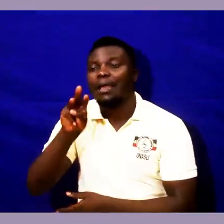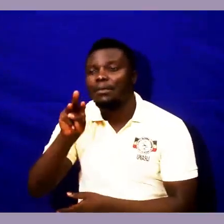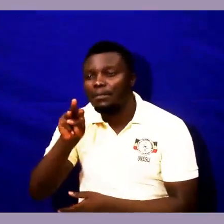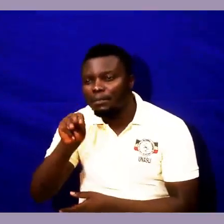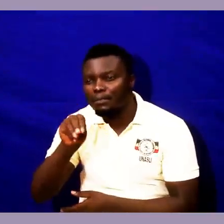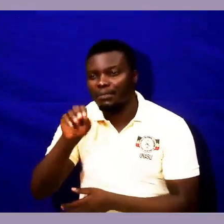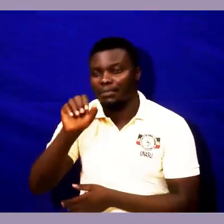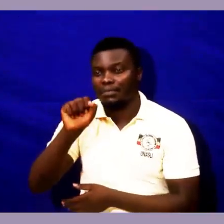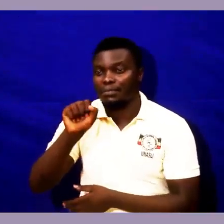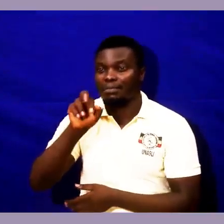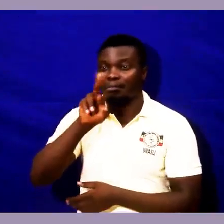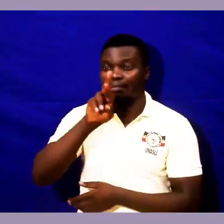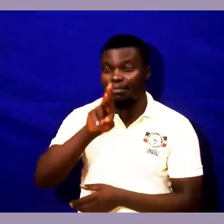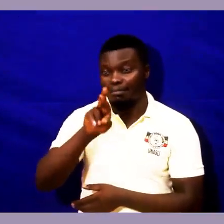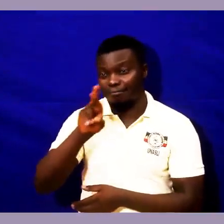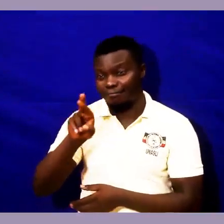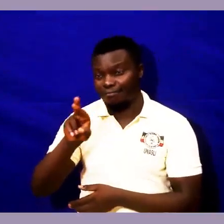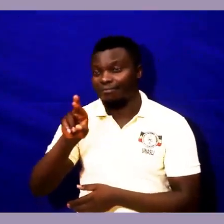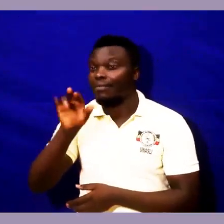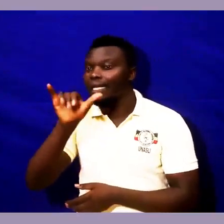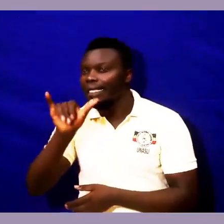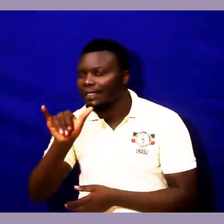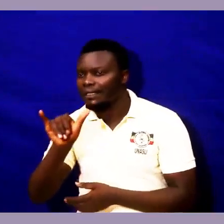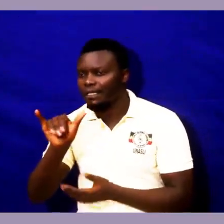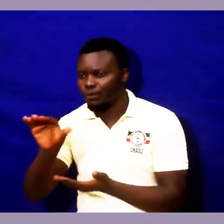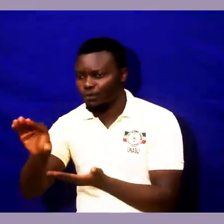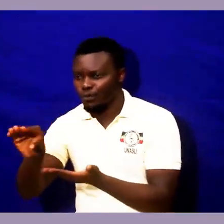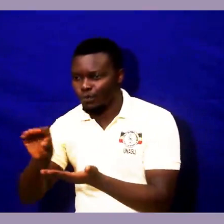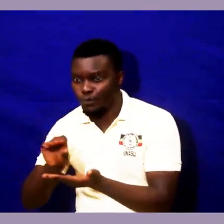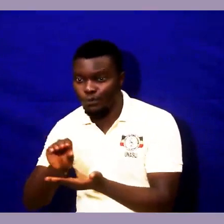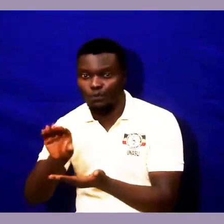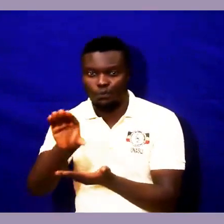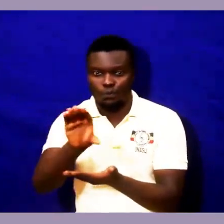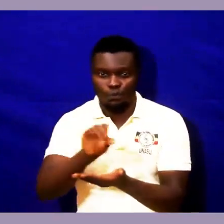Mary, collect the books.